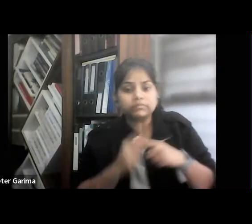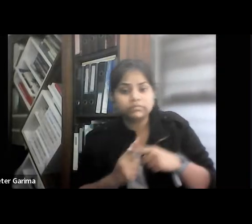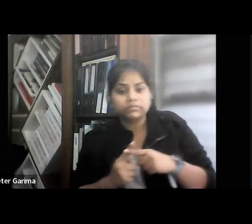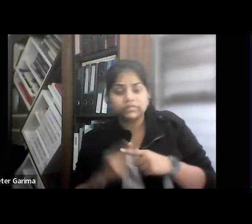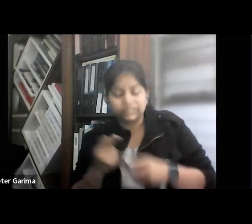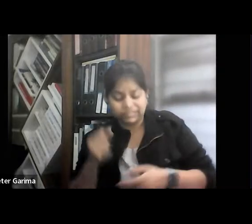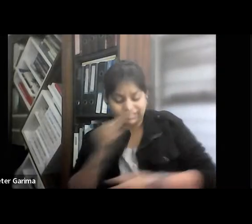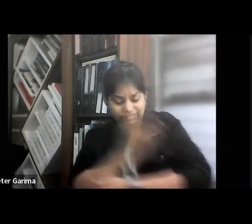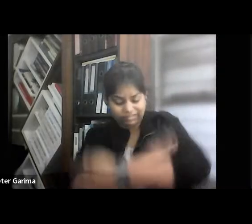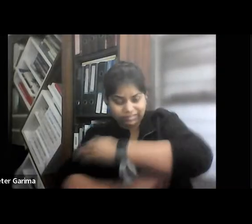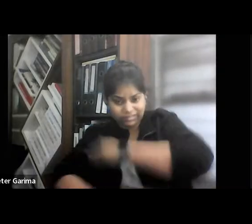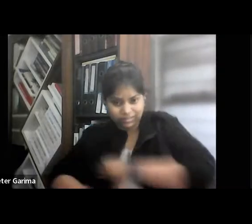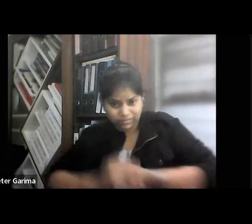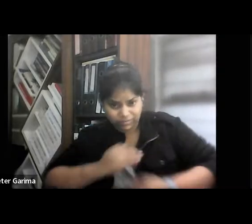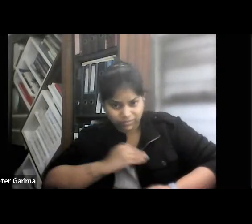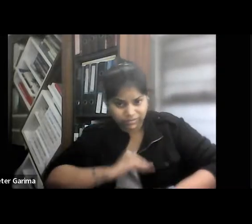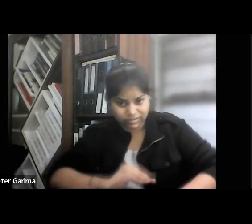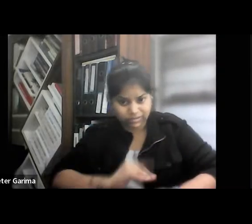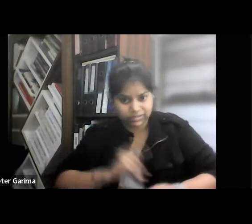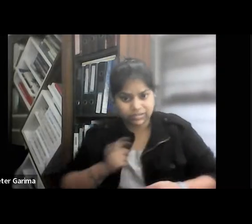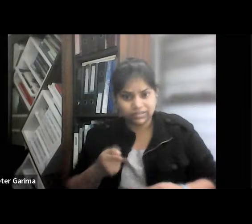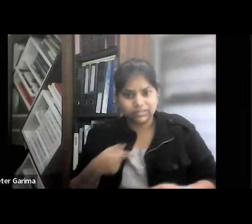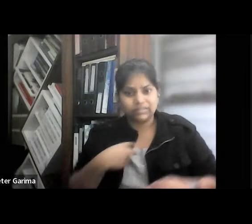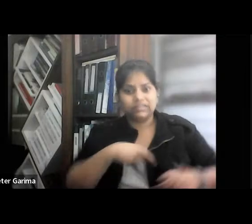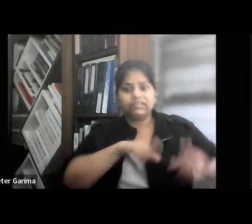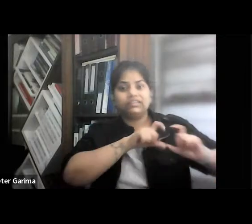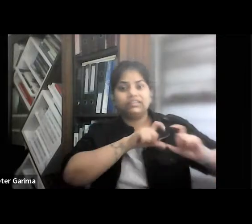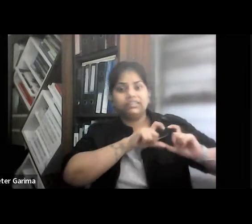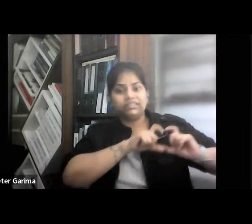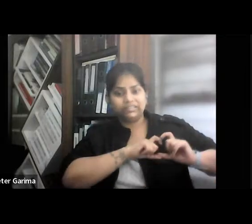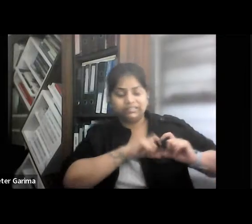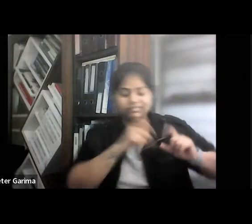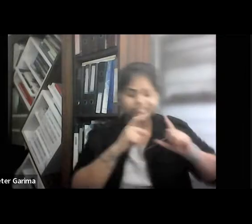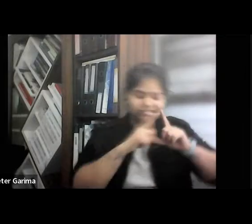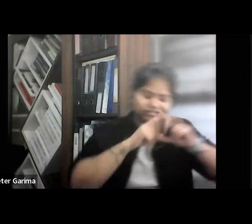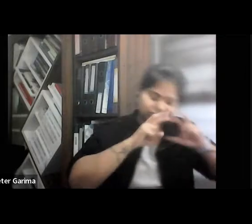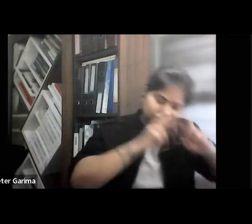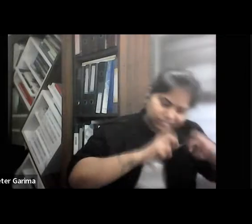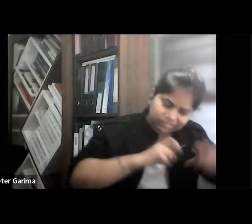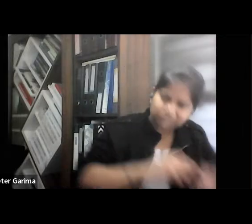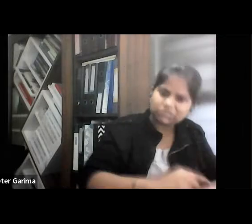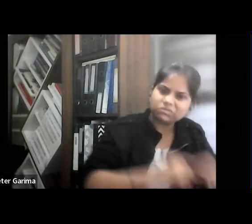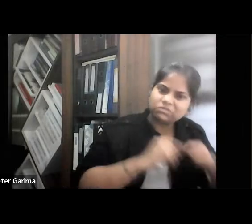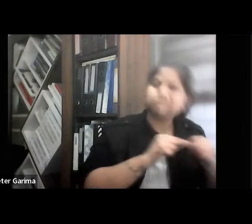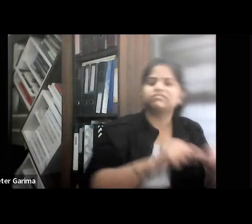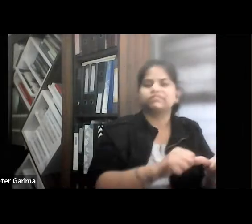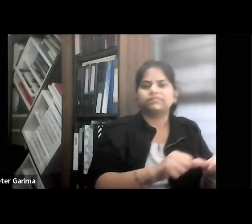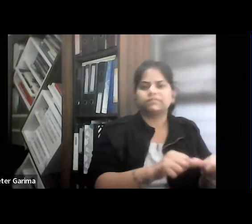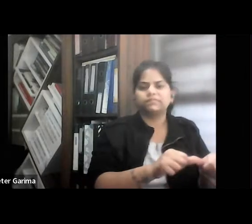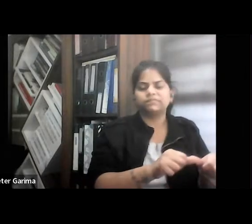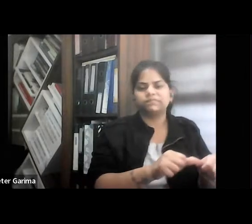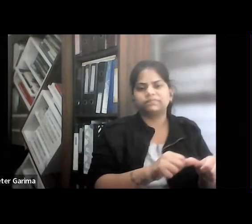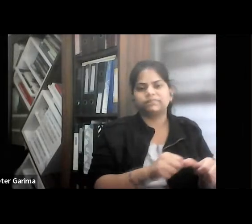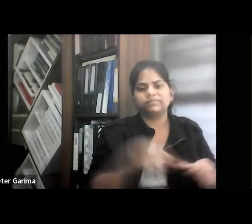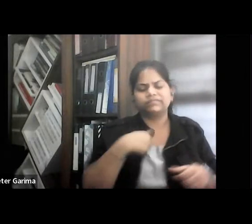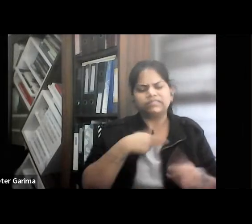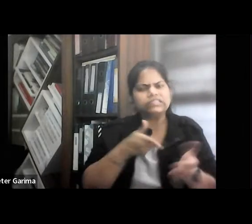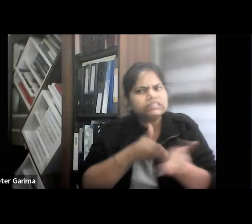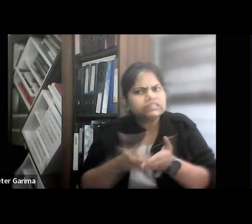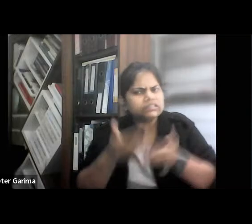children at the heart of its inquiry. This field of study